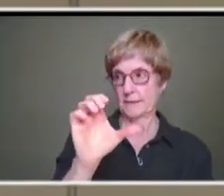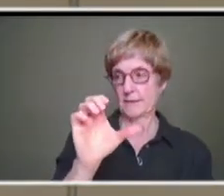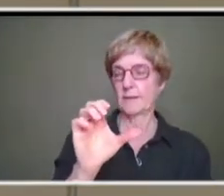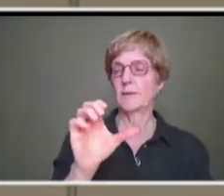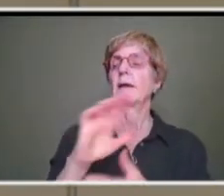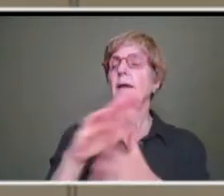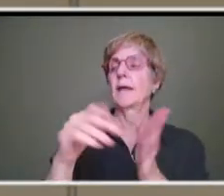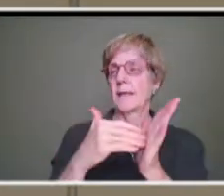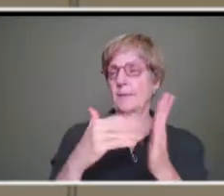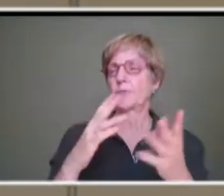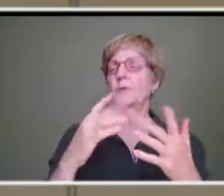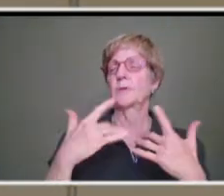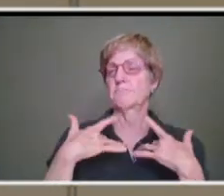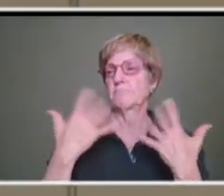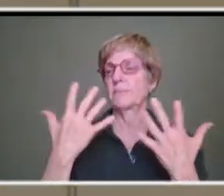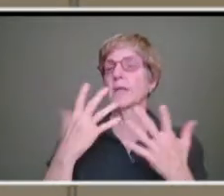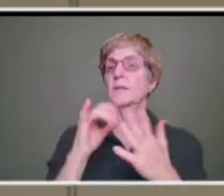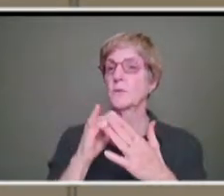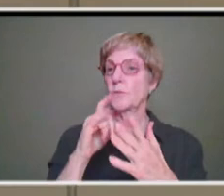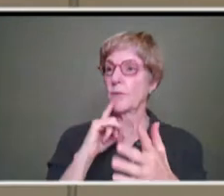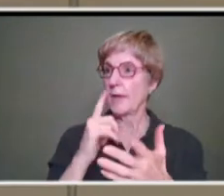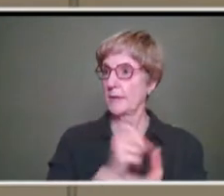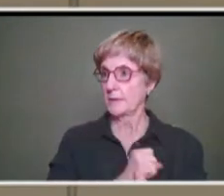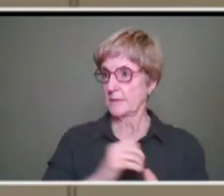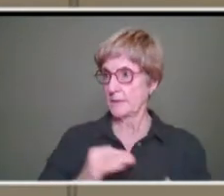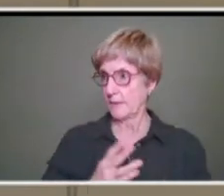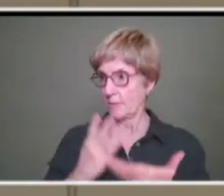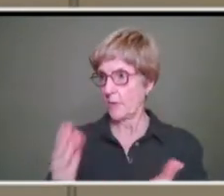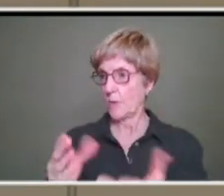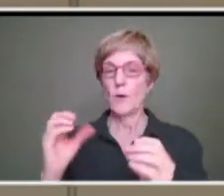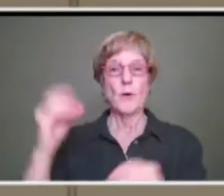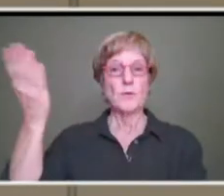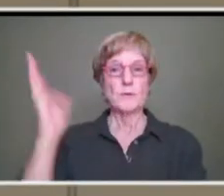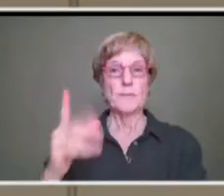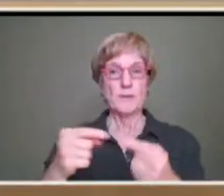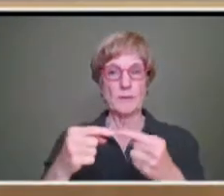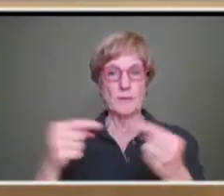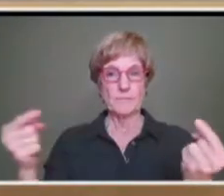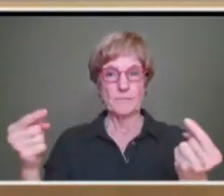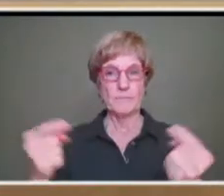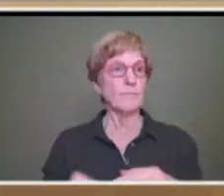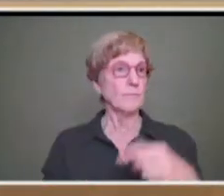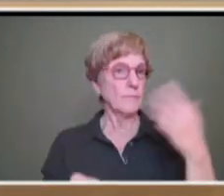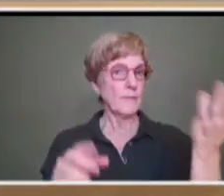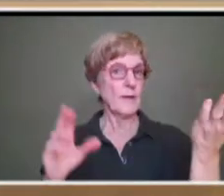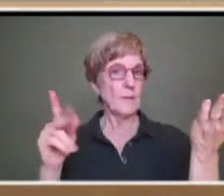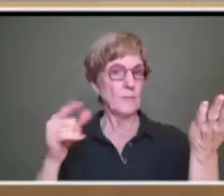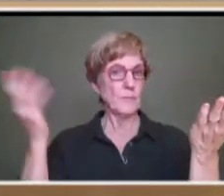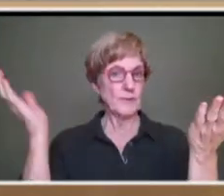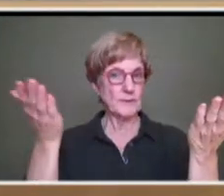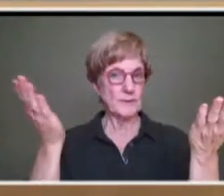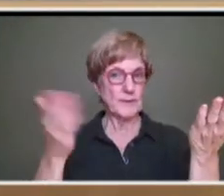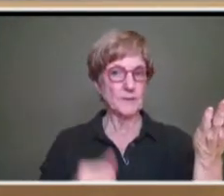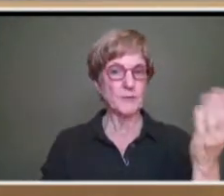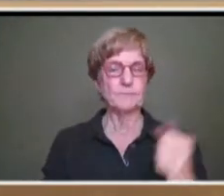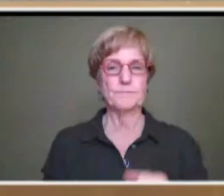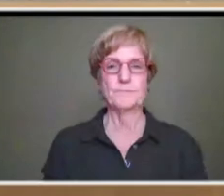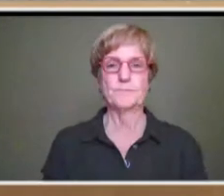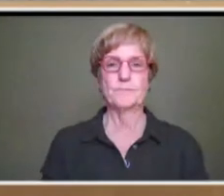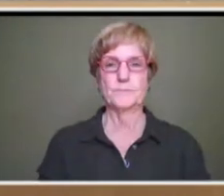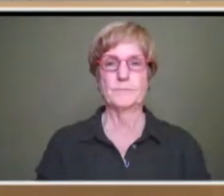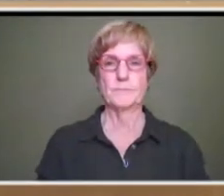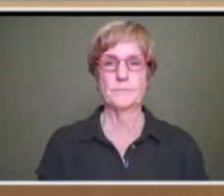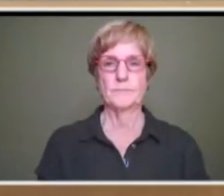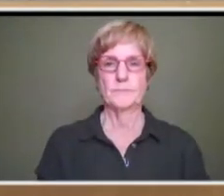center staff recommends approval of this petition there are no speakers in opposition after Mr Patton's presentation Mrs Grant will have three minutes